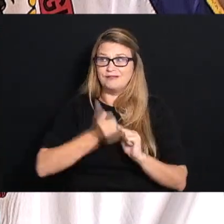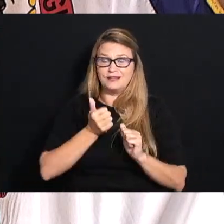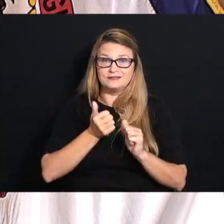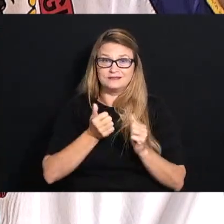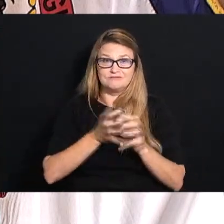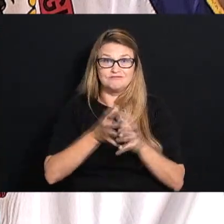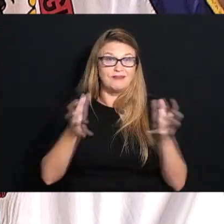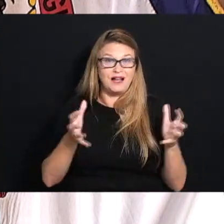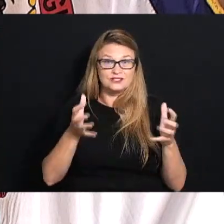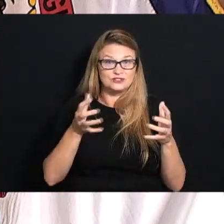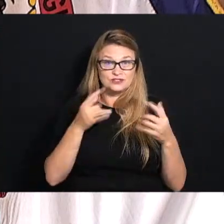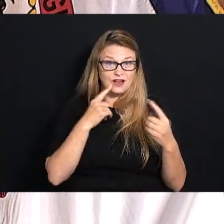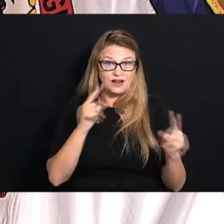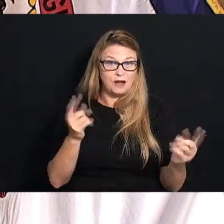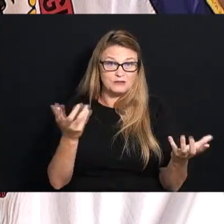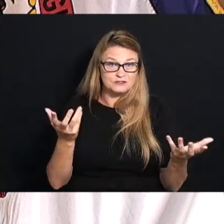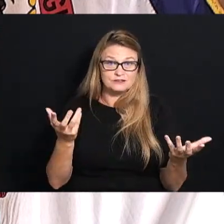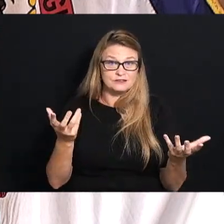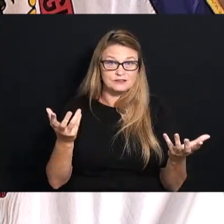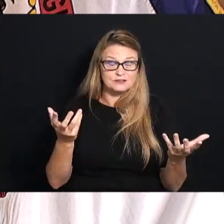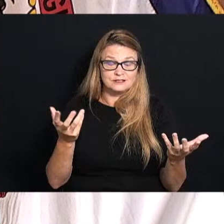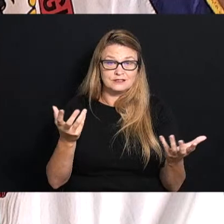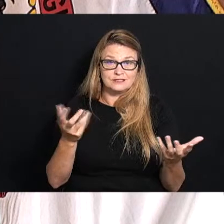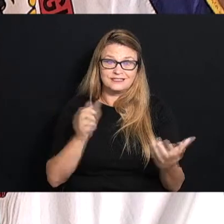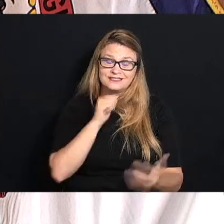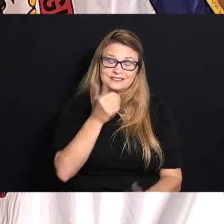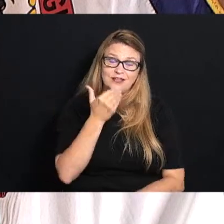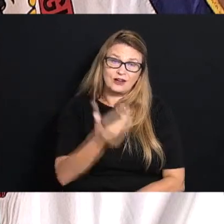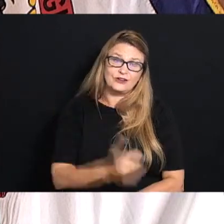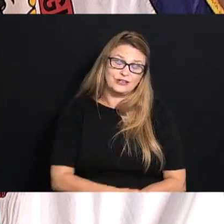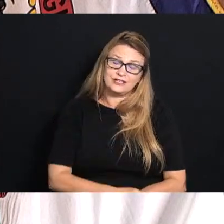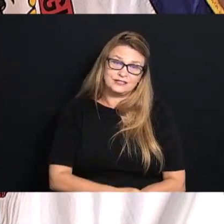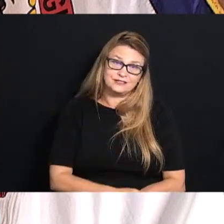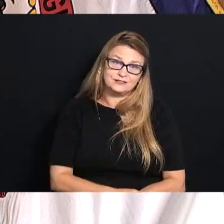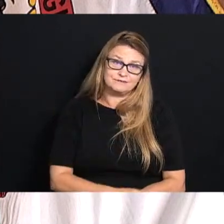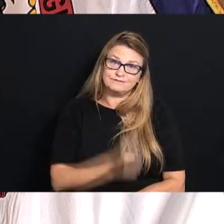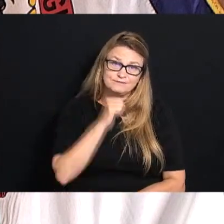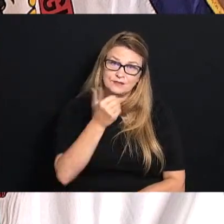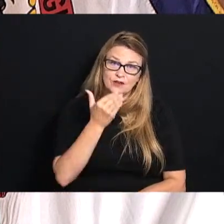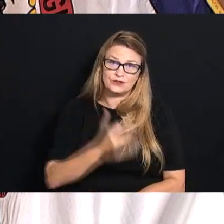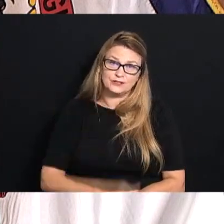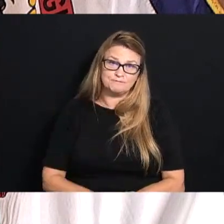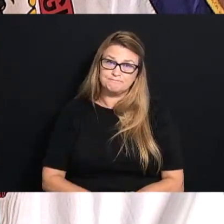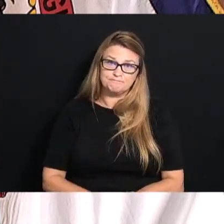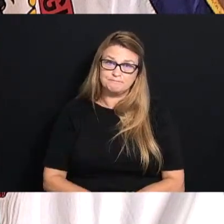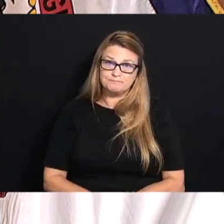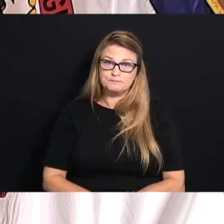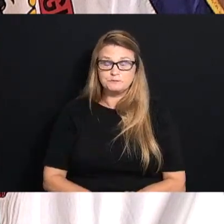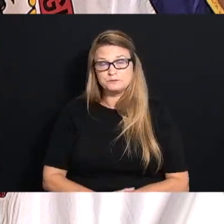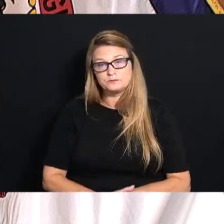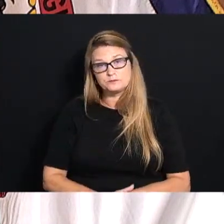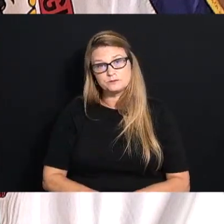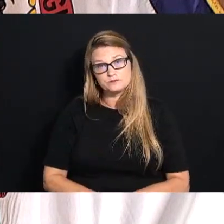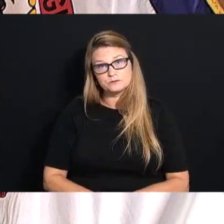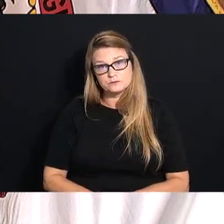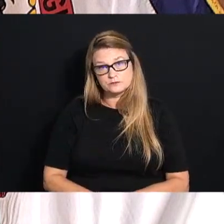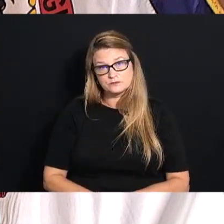I think that's I don't think that's good. I just don't think it's good. So,